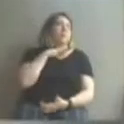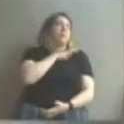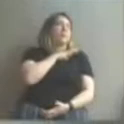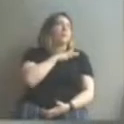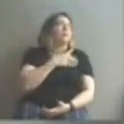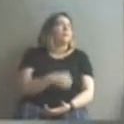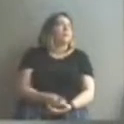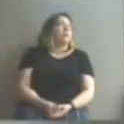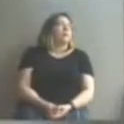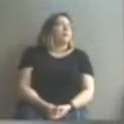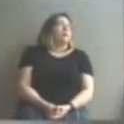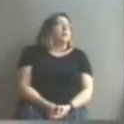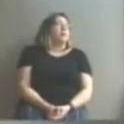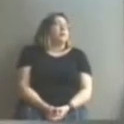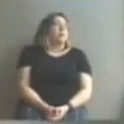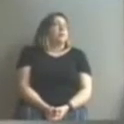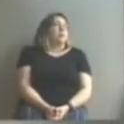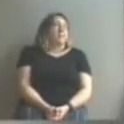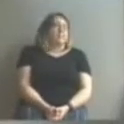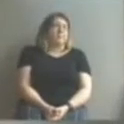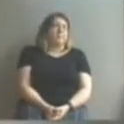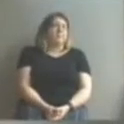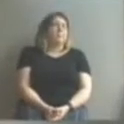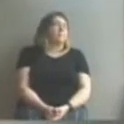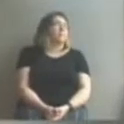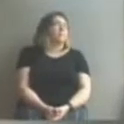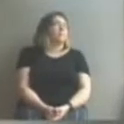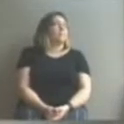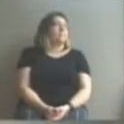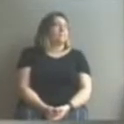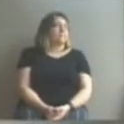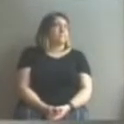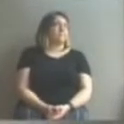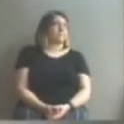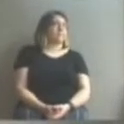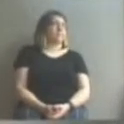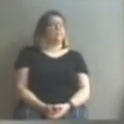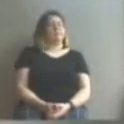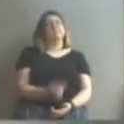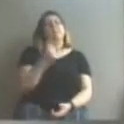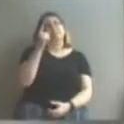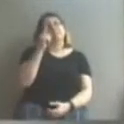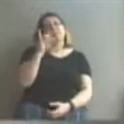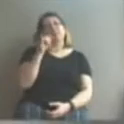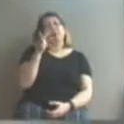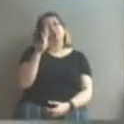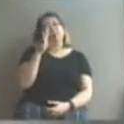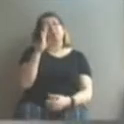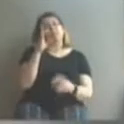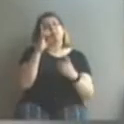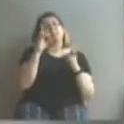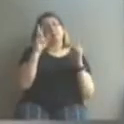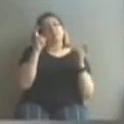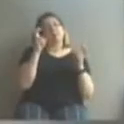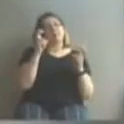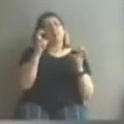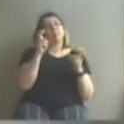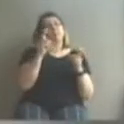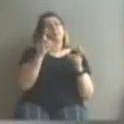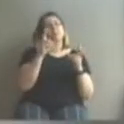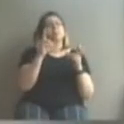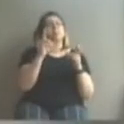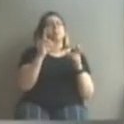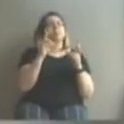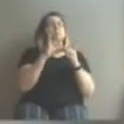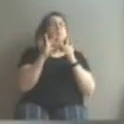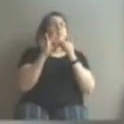what, this may not be a question for you actually, but there's a, in one of the job titles is Coordinator 2, Social Emotional Learning.